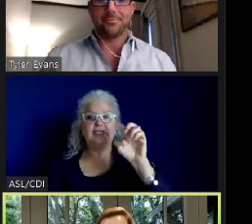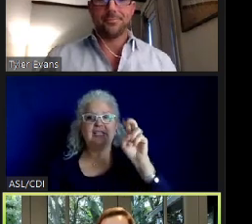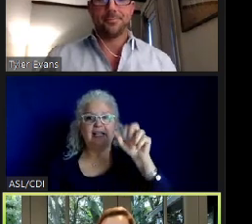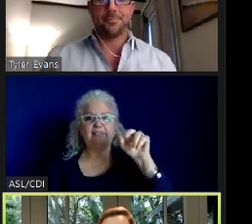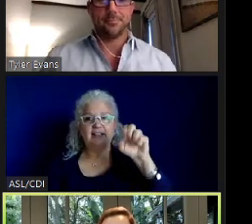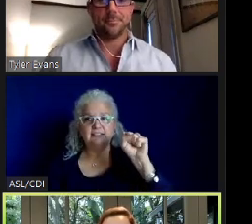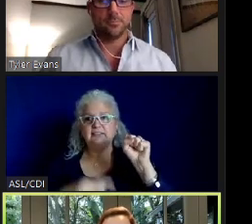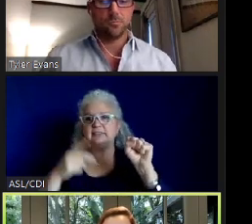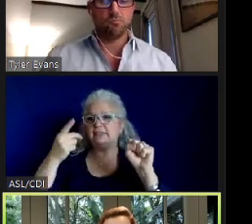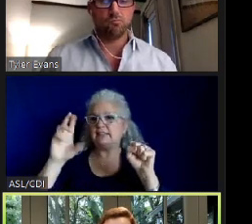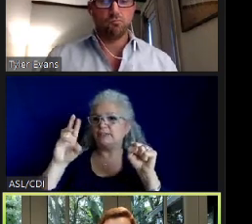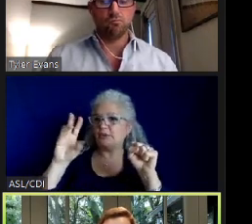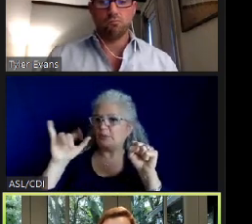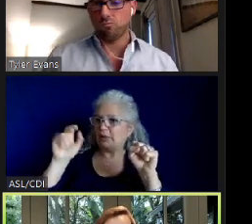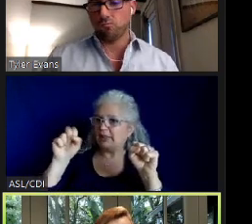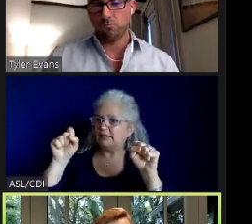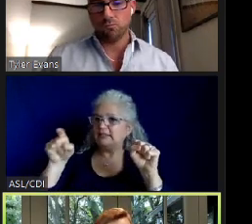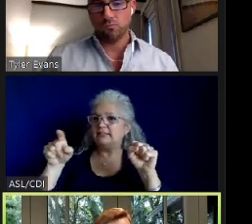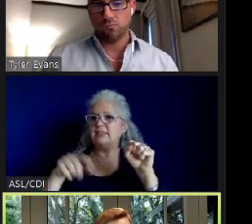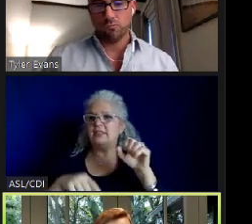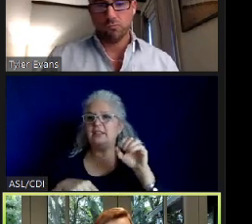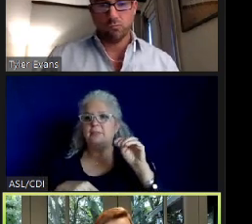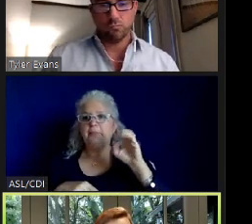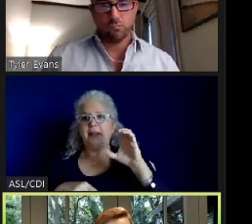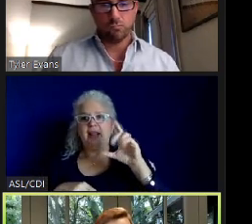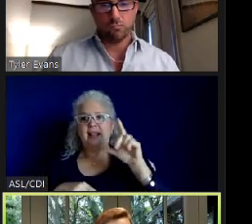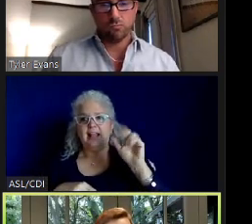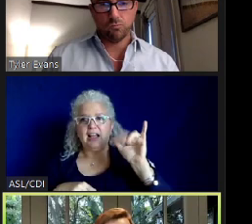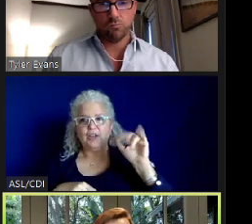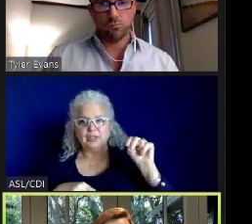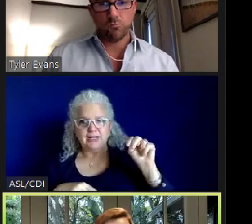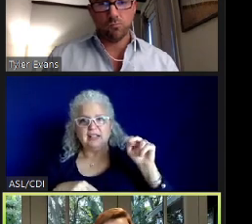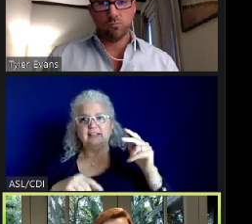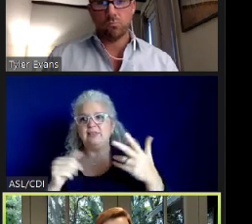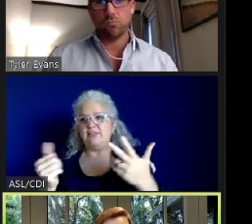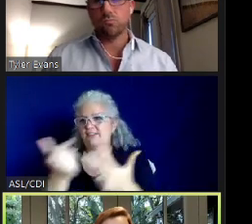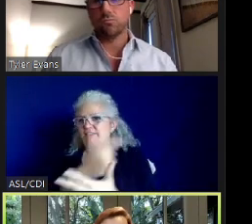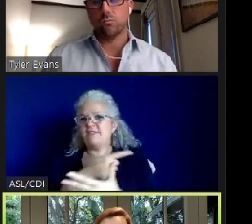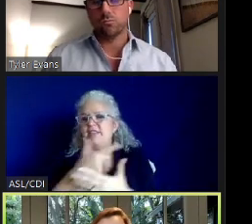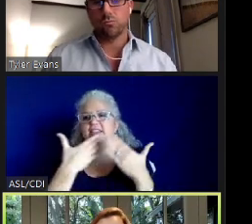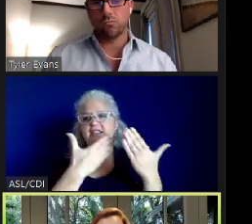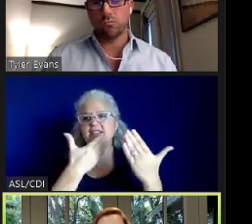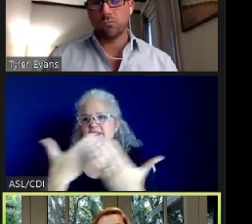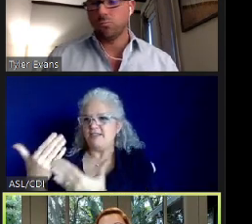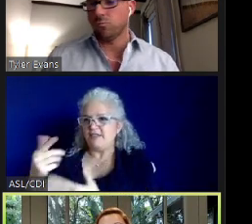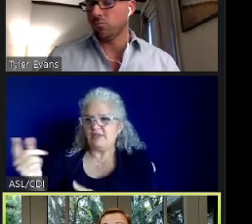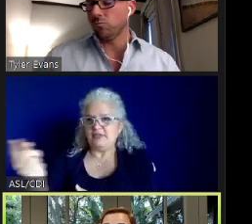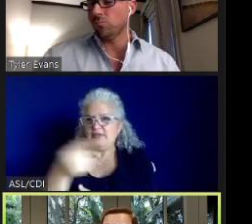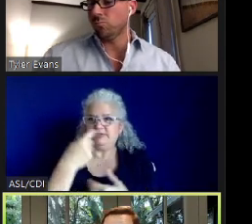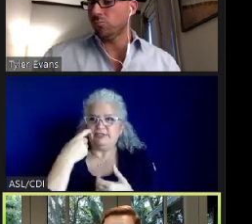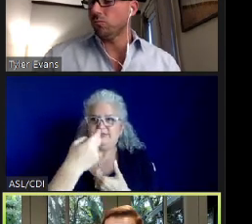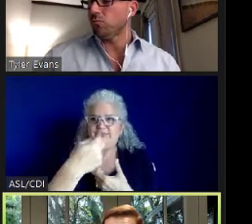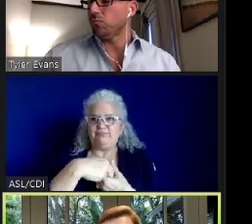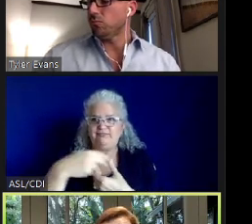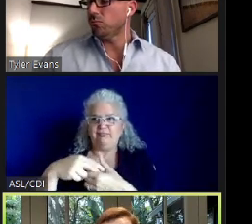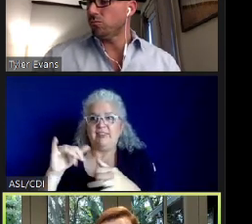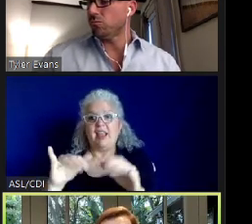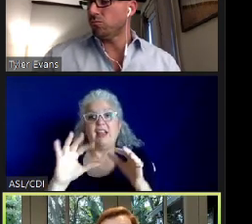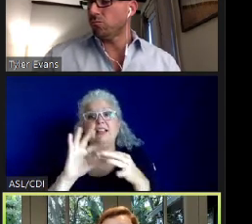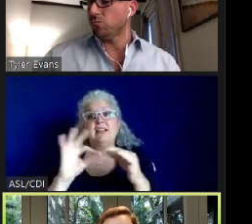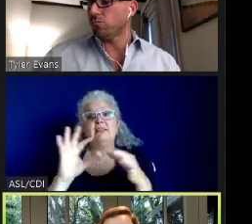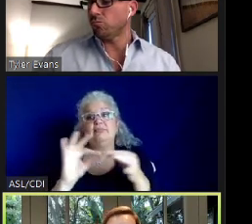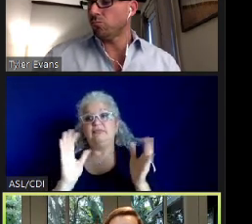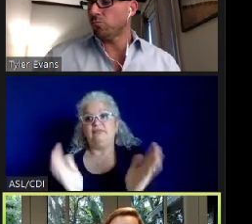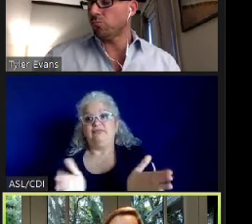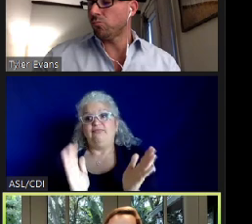appreciate that. And if you joined us late, this is a community conversation that is being held by the County of Marin and Marin Health and Human Services.